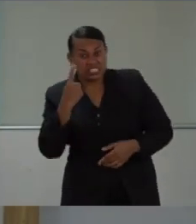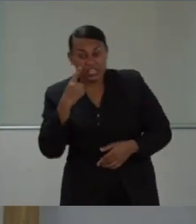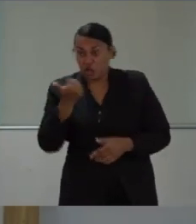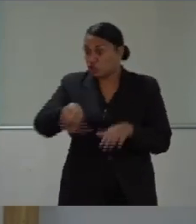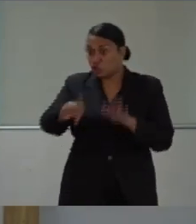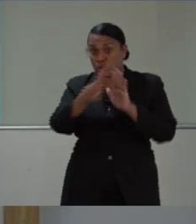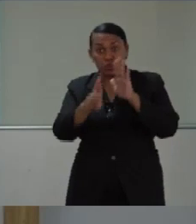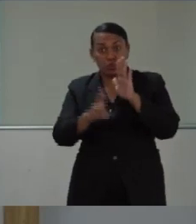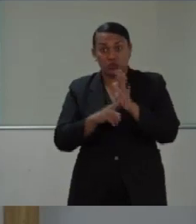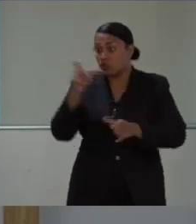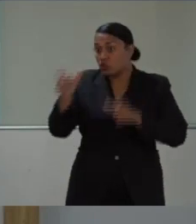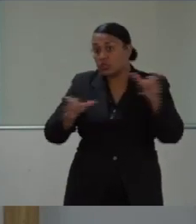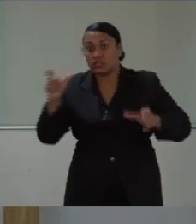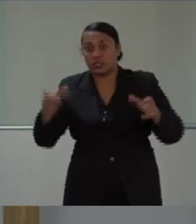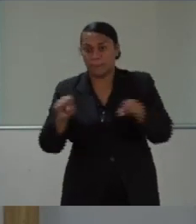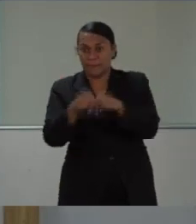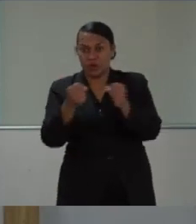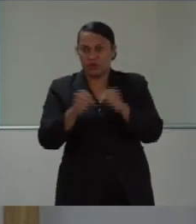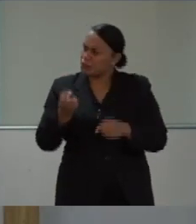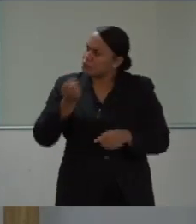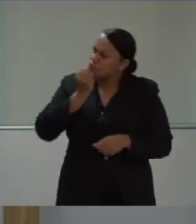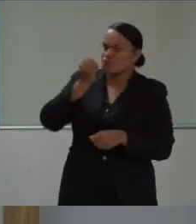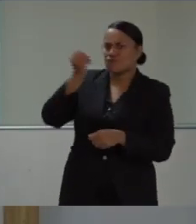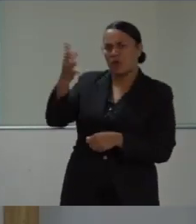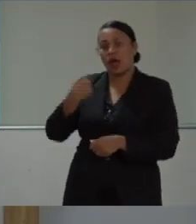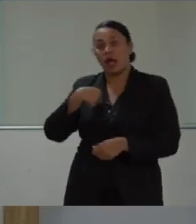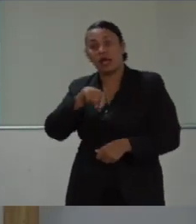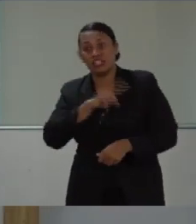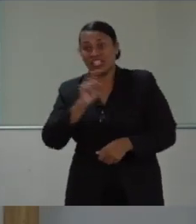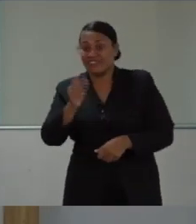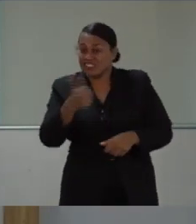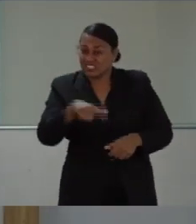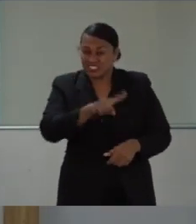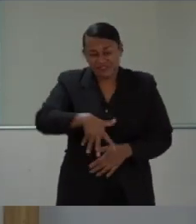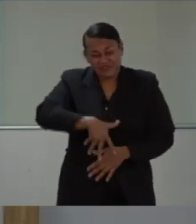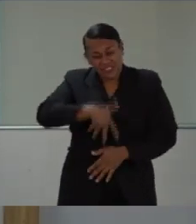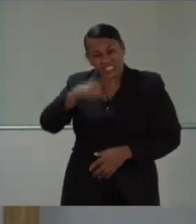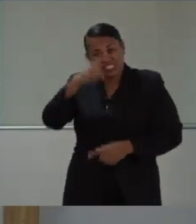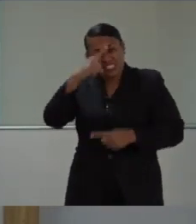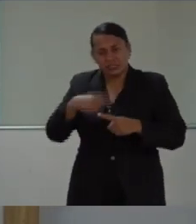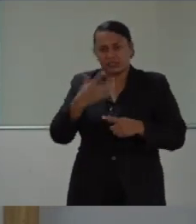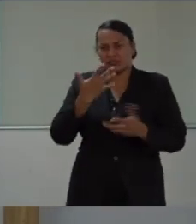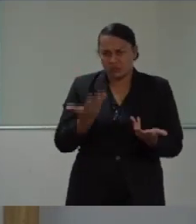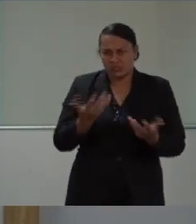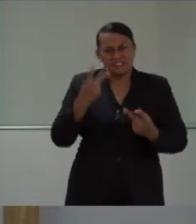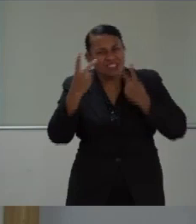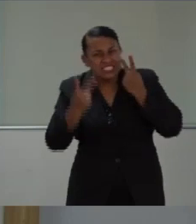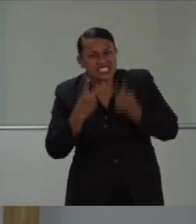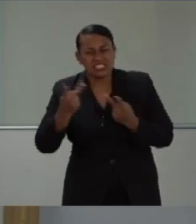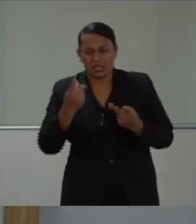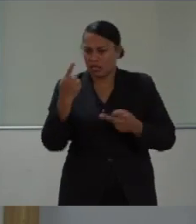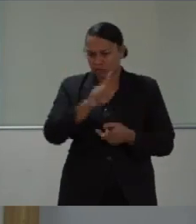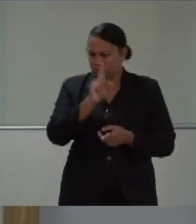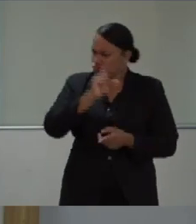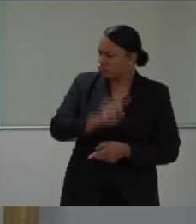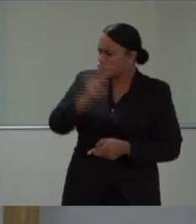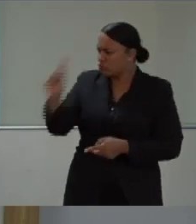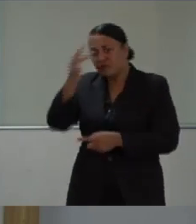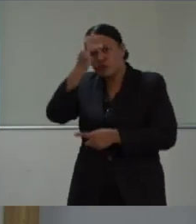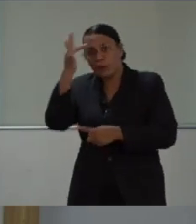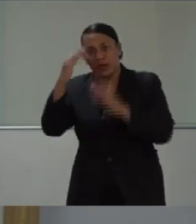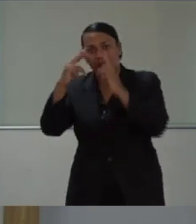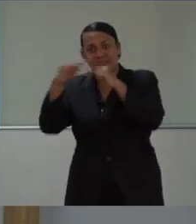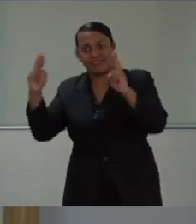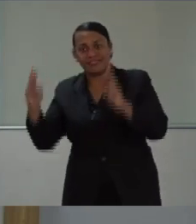up. If you feel symptoms, visit a fever clinic or call 158. Given